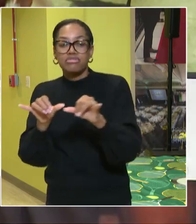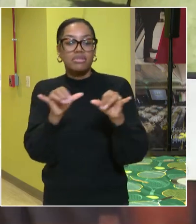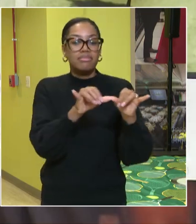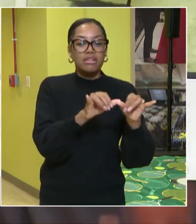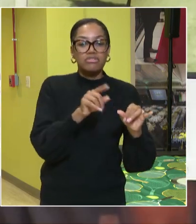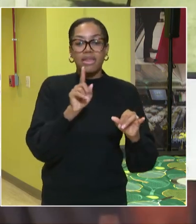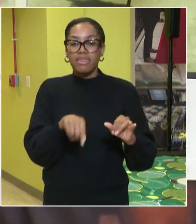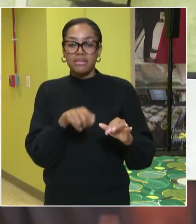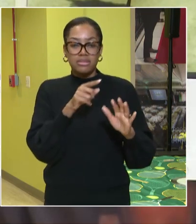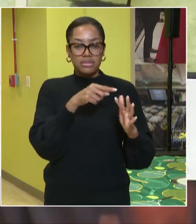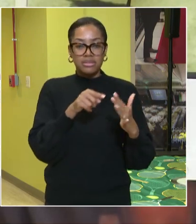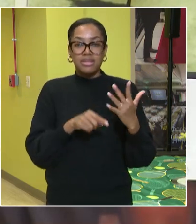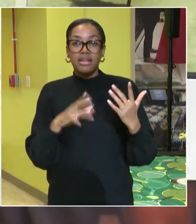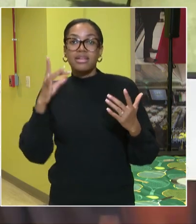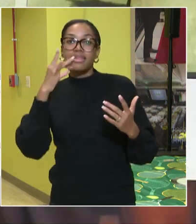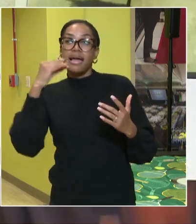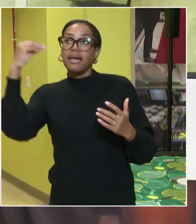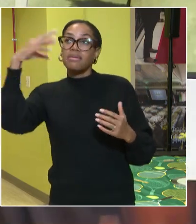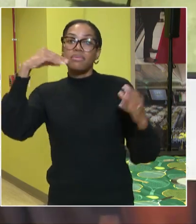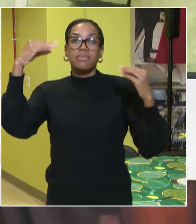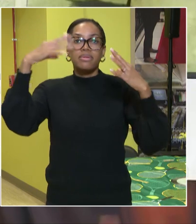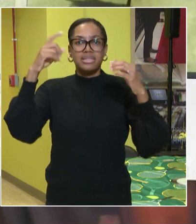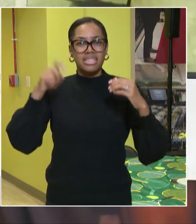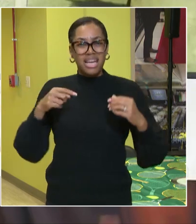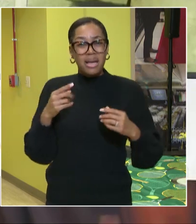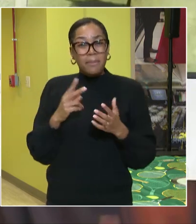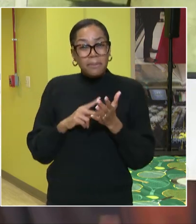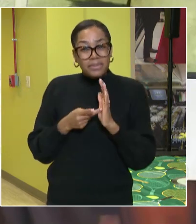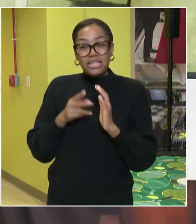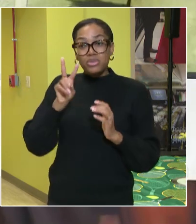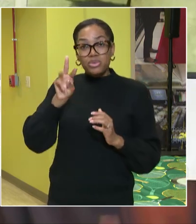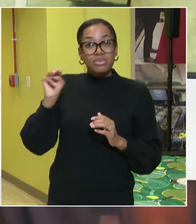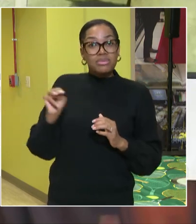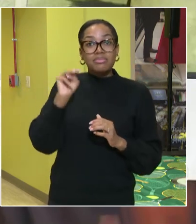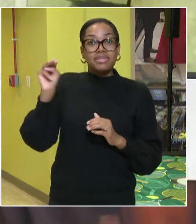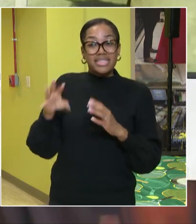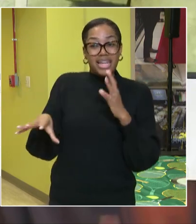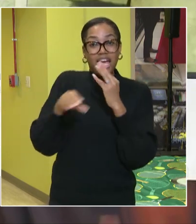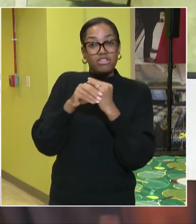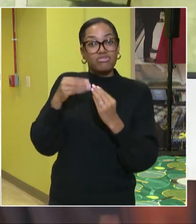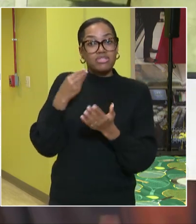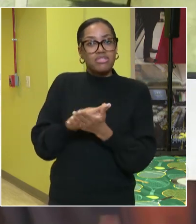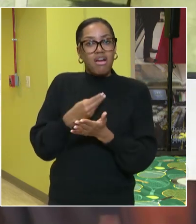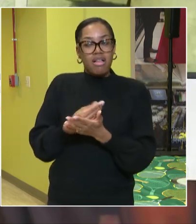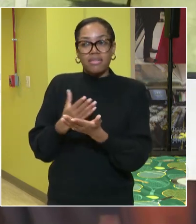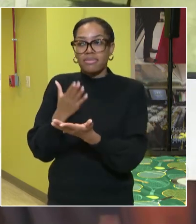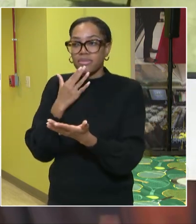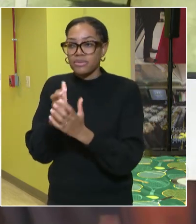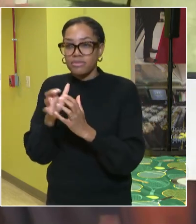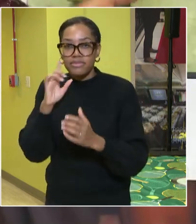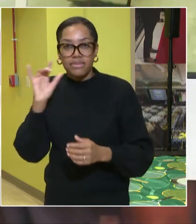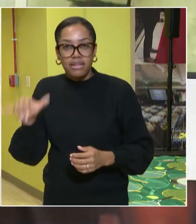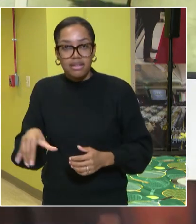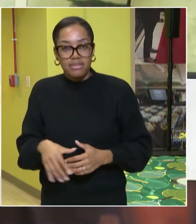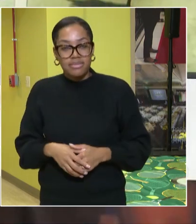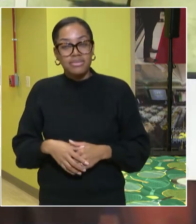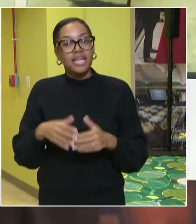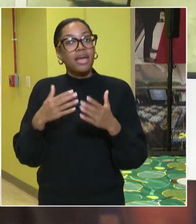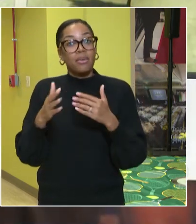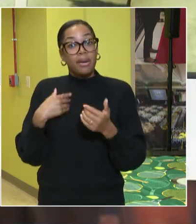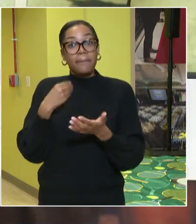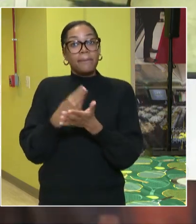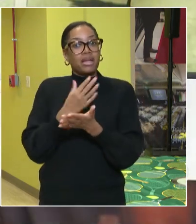and so much kind of lighting. That costs us $2 million extra. Thank you very much for that. So we ran out of